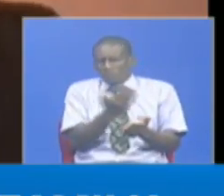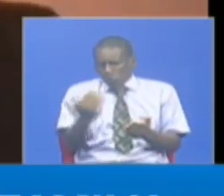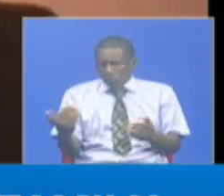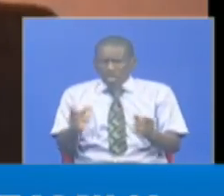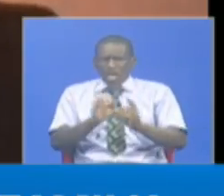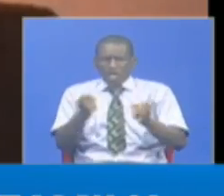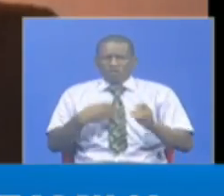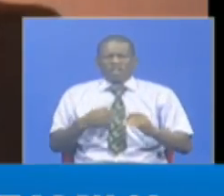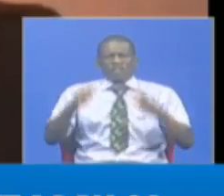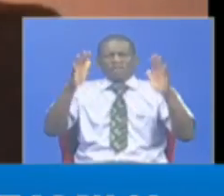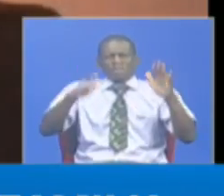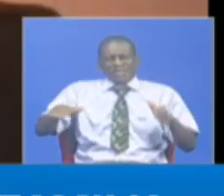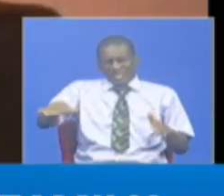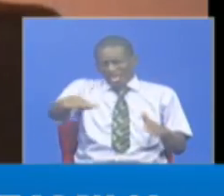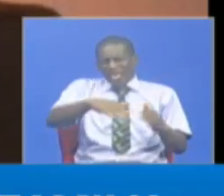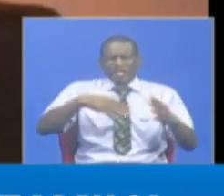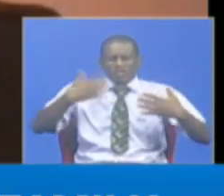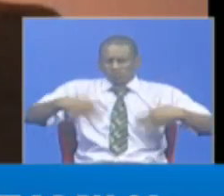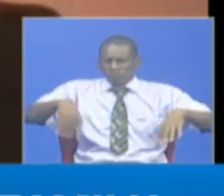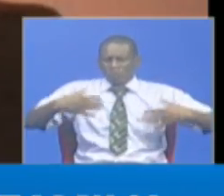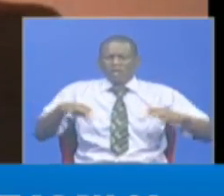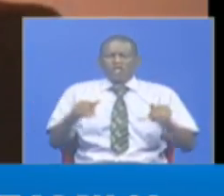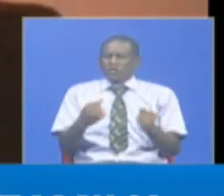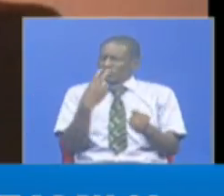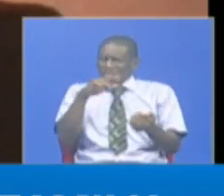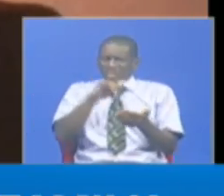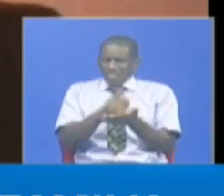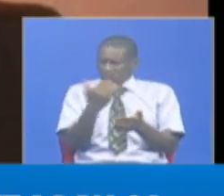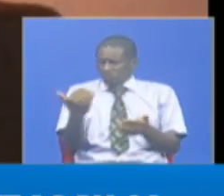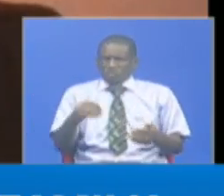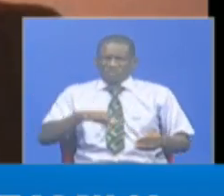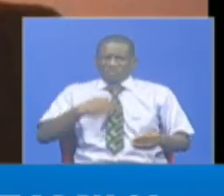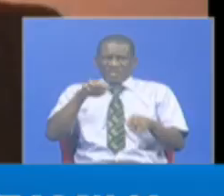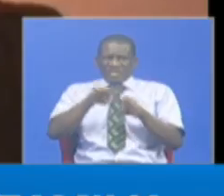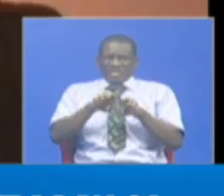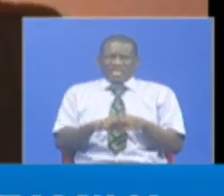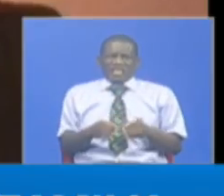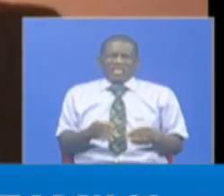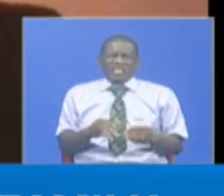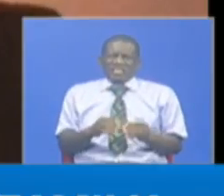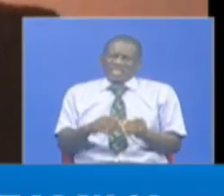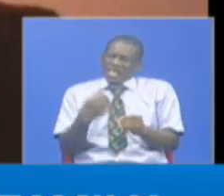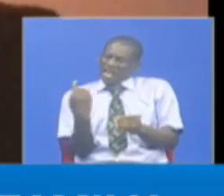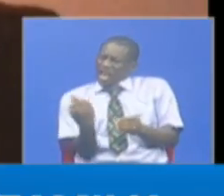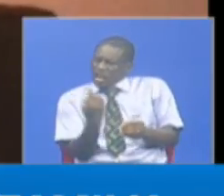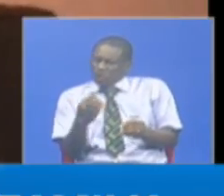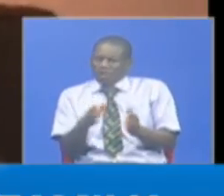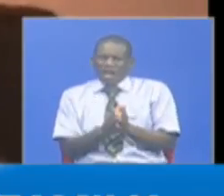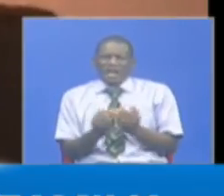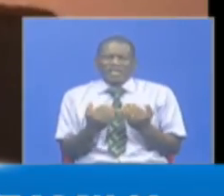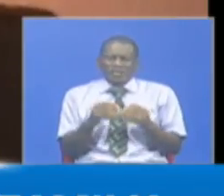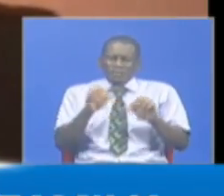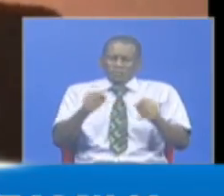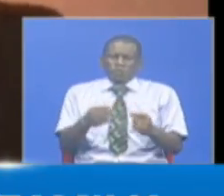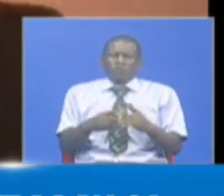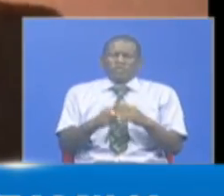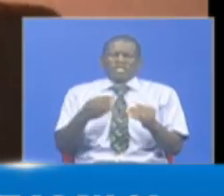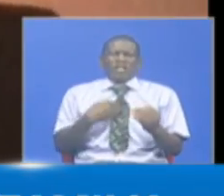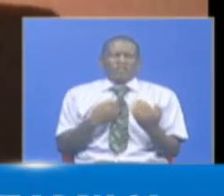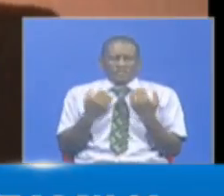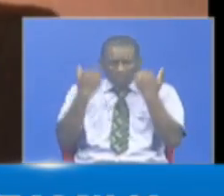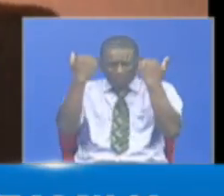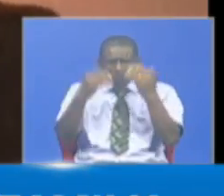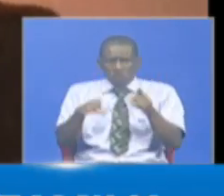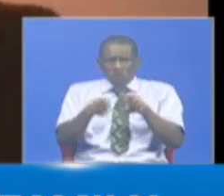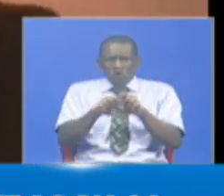big compounds to play, you realize that they feel like they're a bit isolated, and depression is bound to kick in.